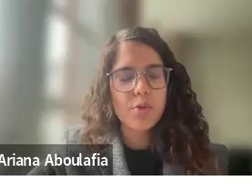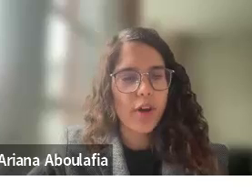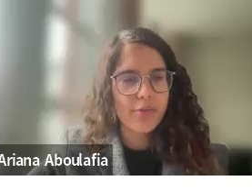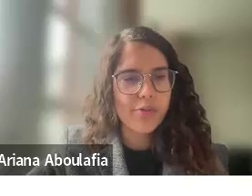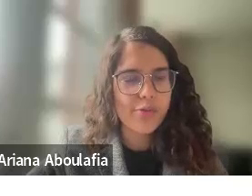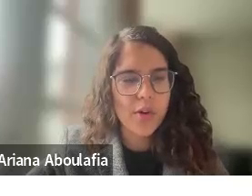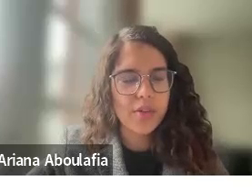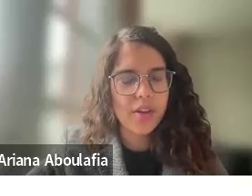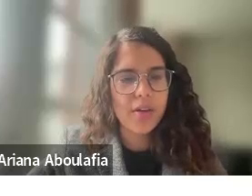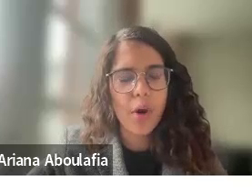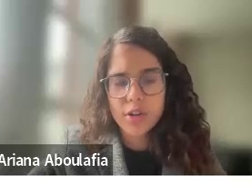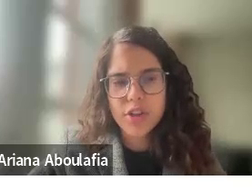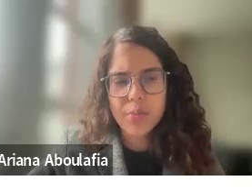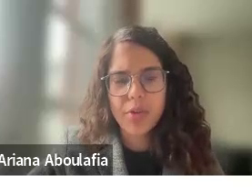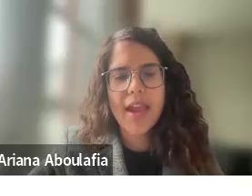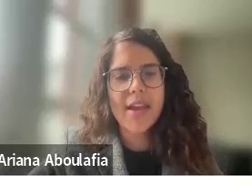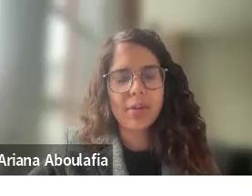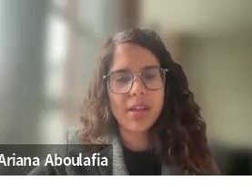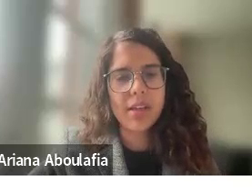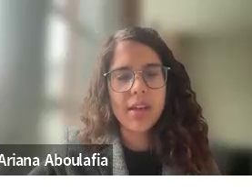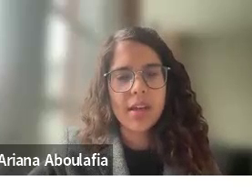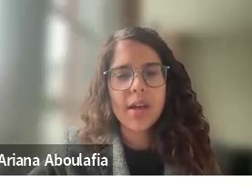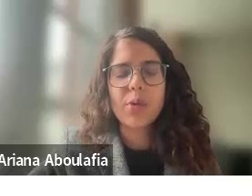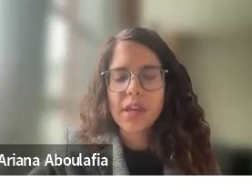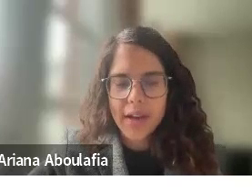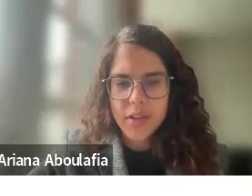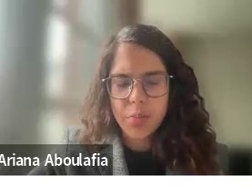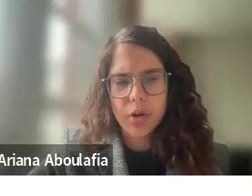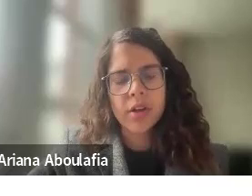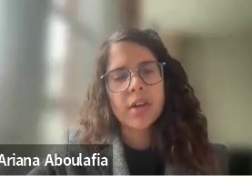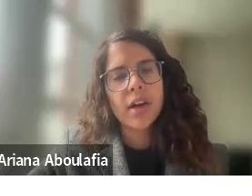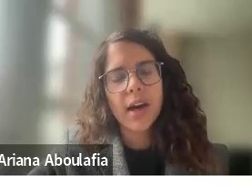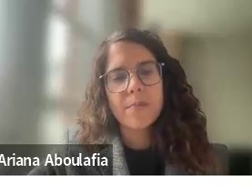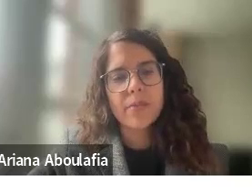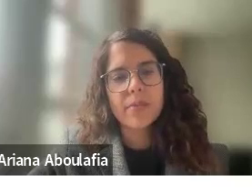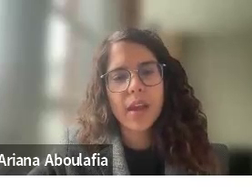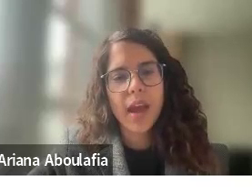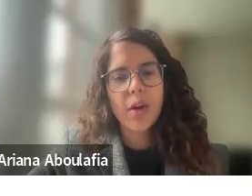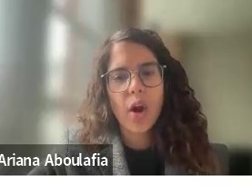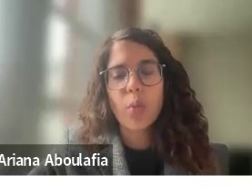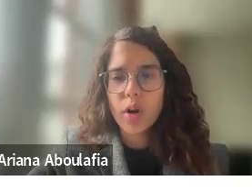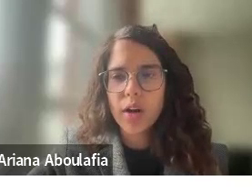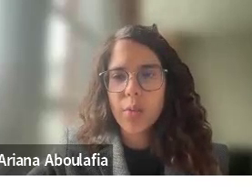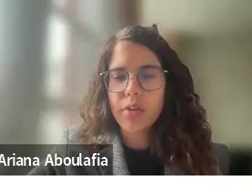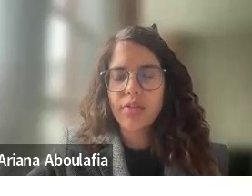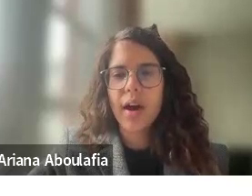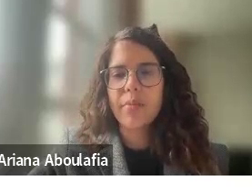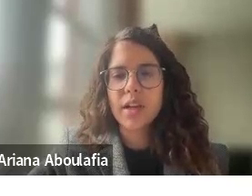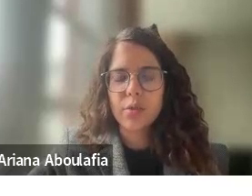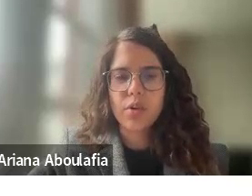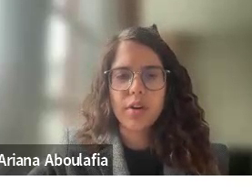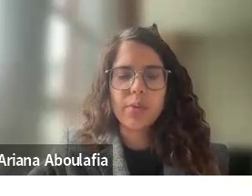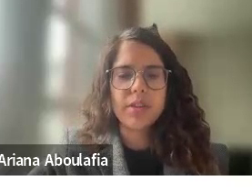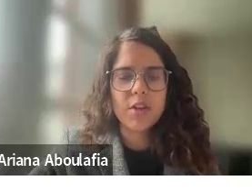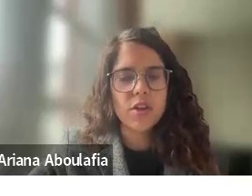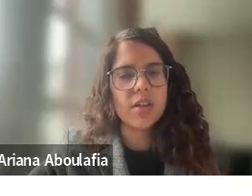I am so grateful for the partnership with AAPD and with the Access Board and our work with